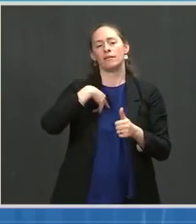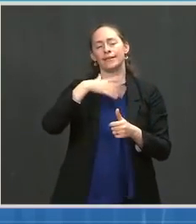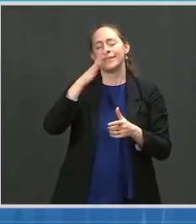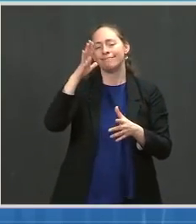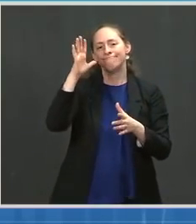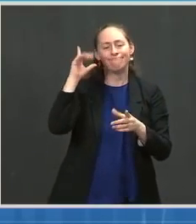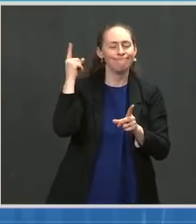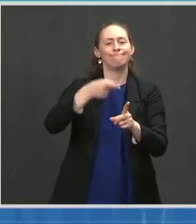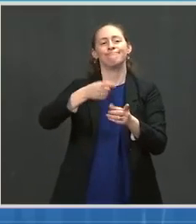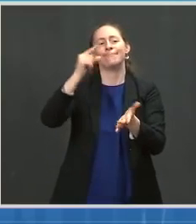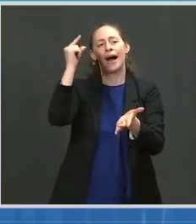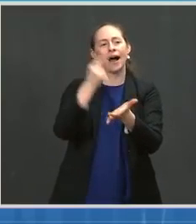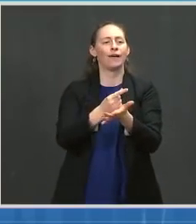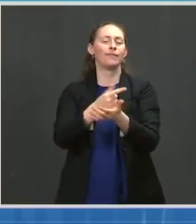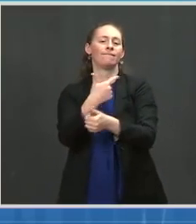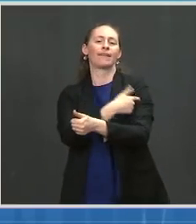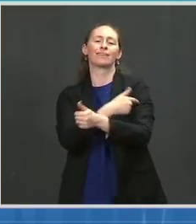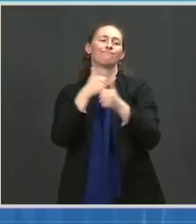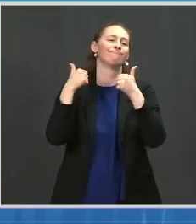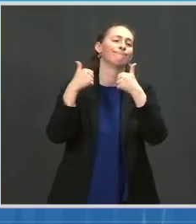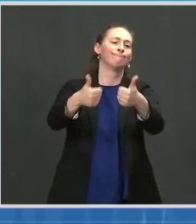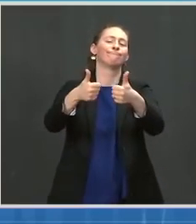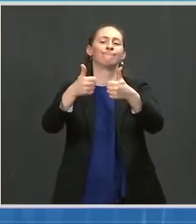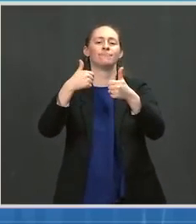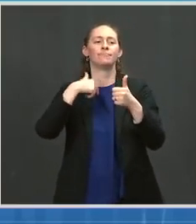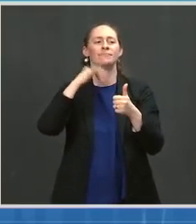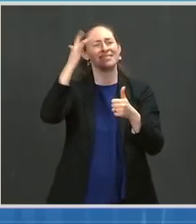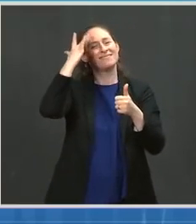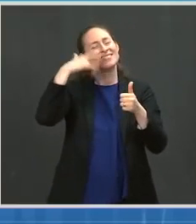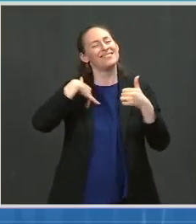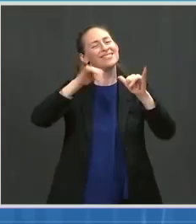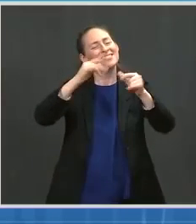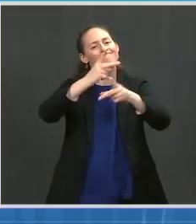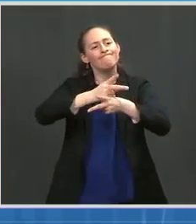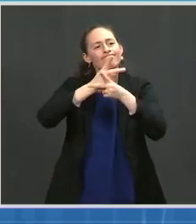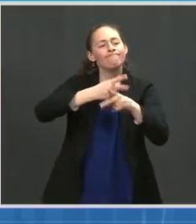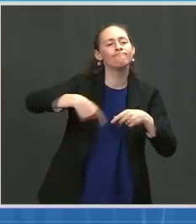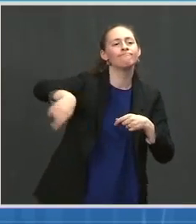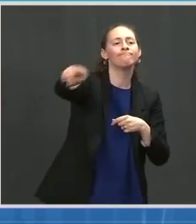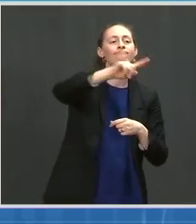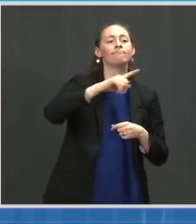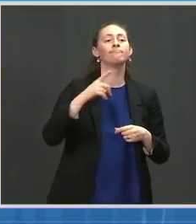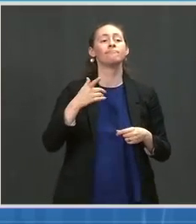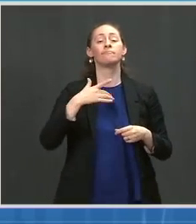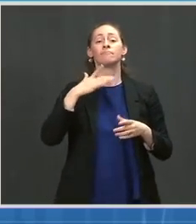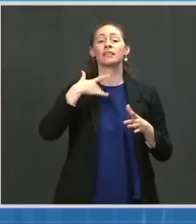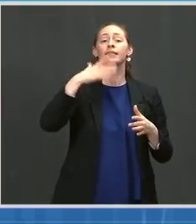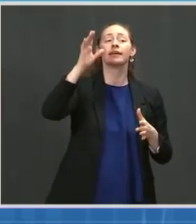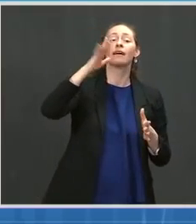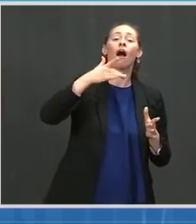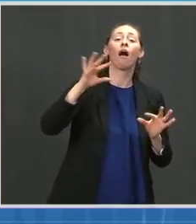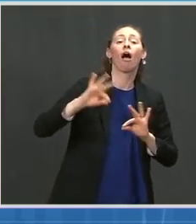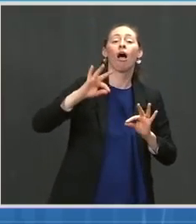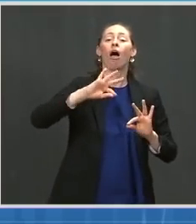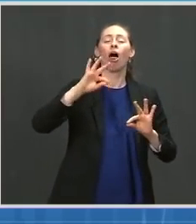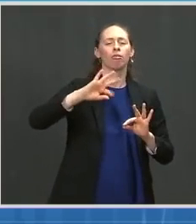but that's precisely why we've got to be careful in our approach until we hit a critical threshold of vaccination in our